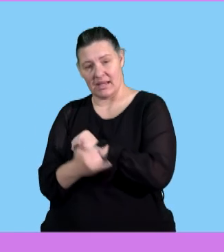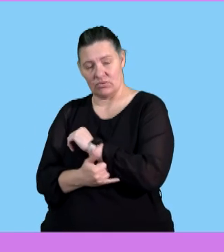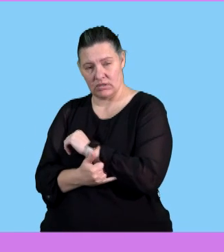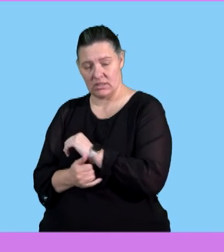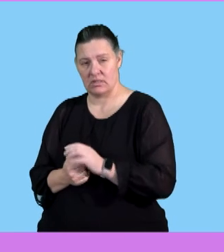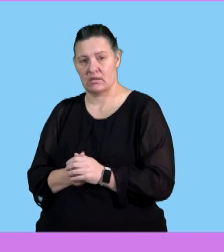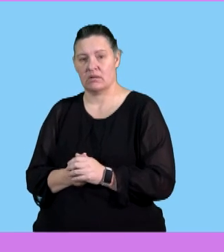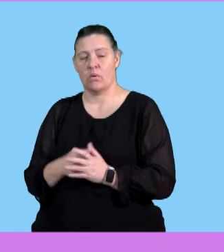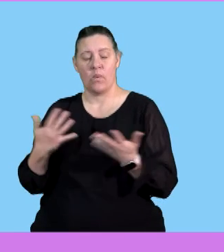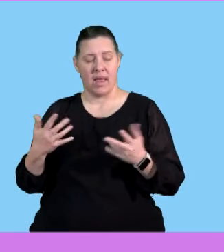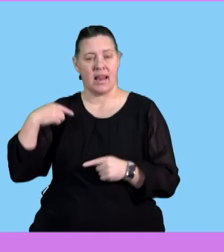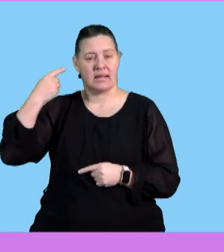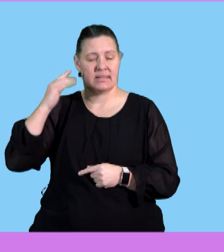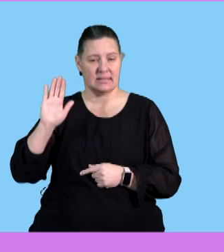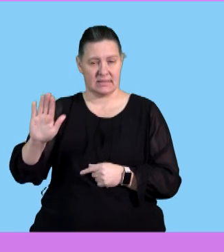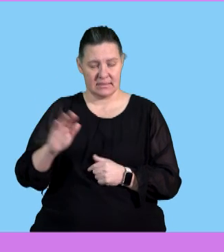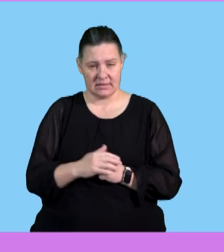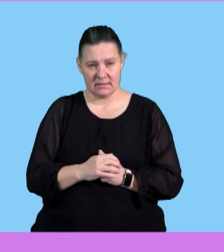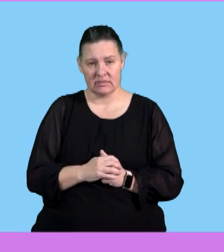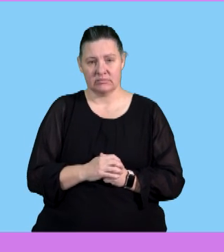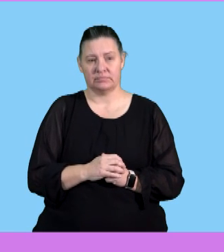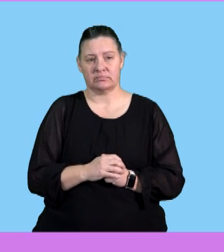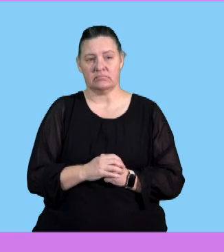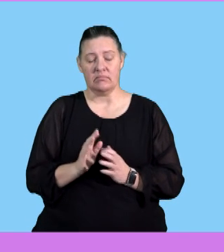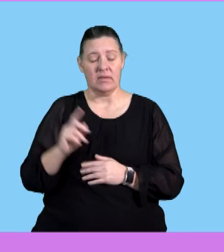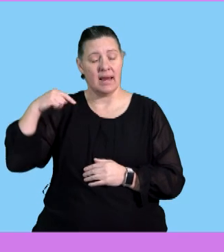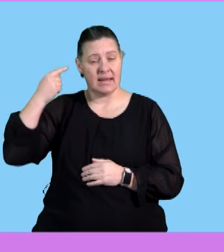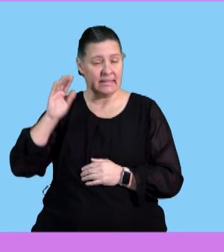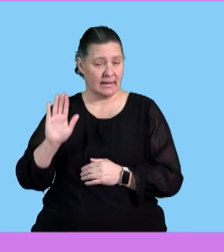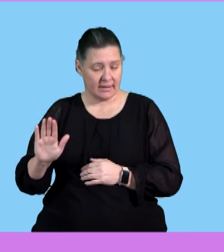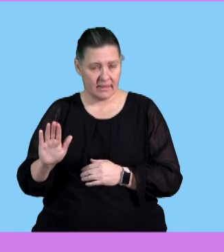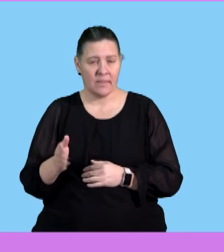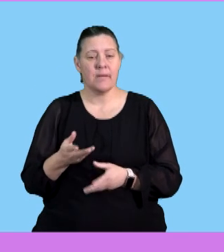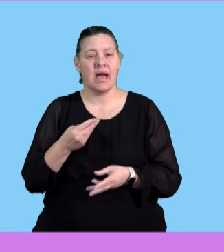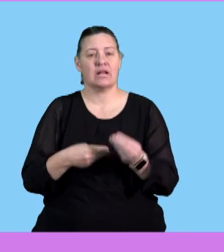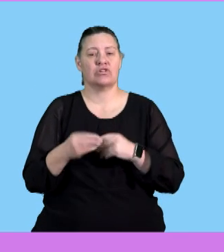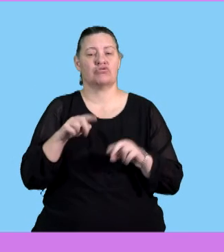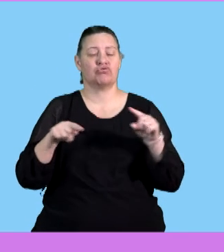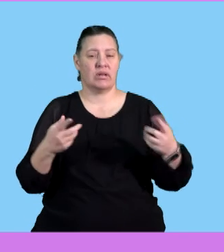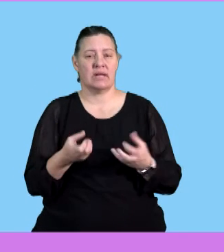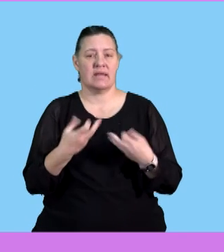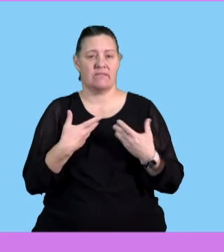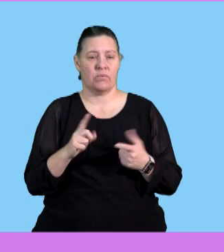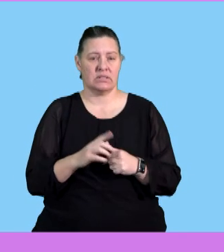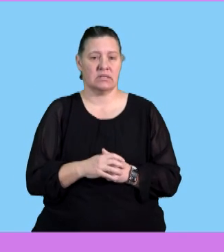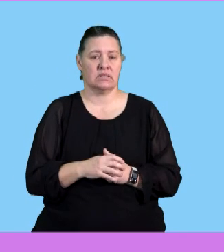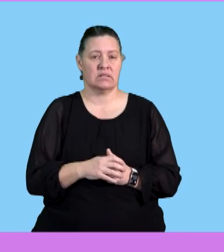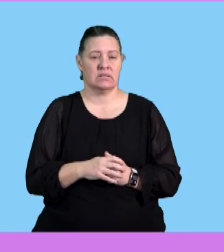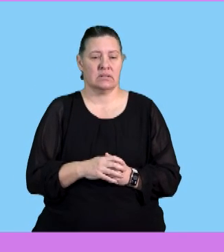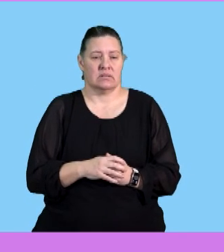at the other country, which is London. So now, in London, I'm given an exchange